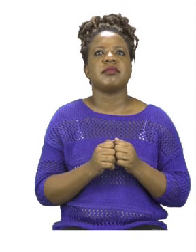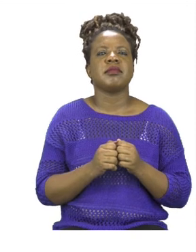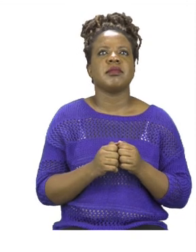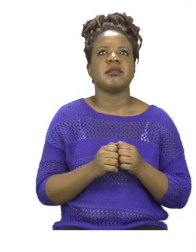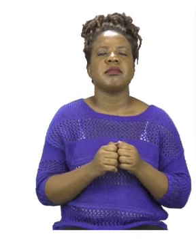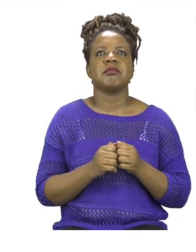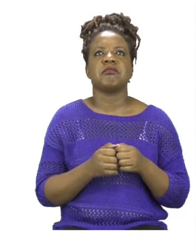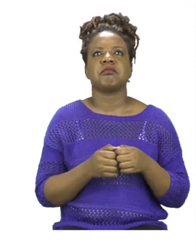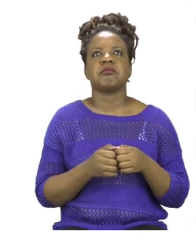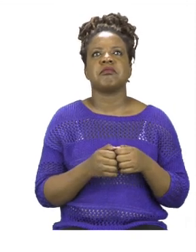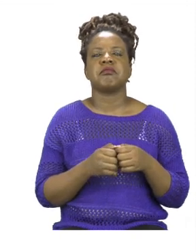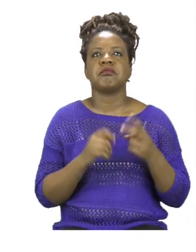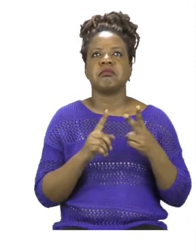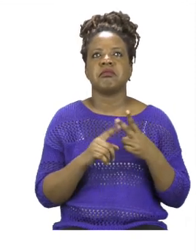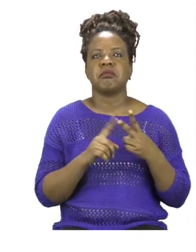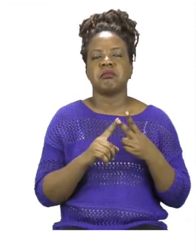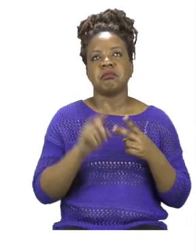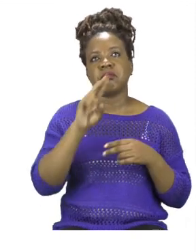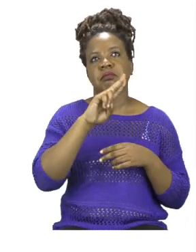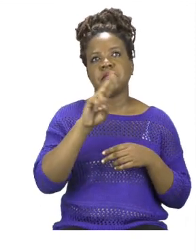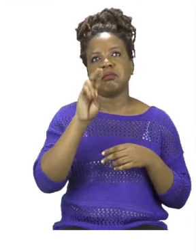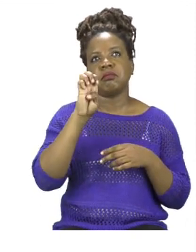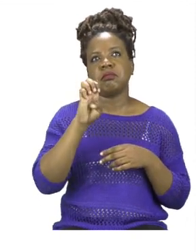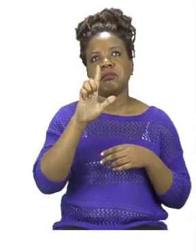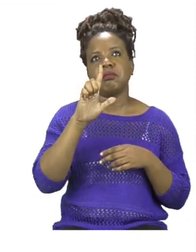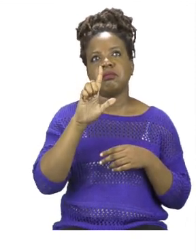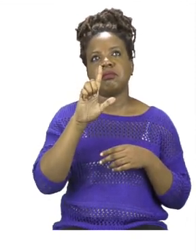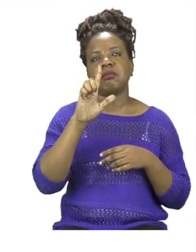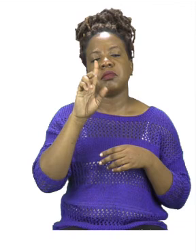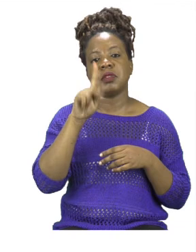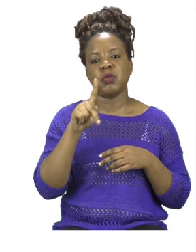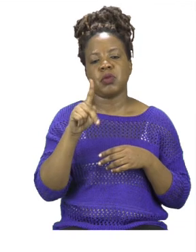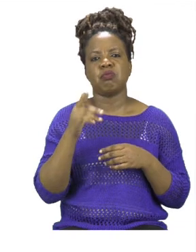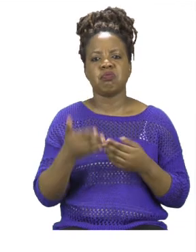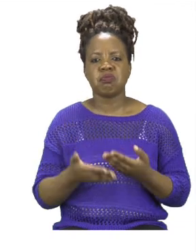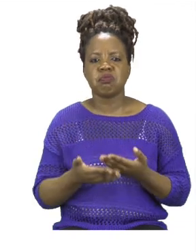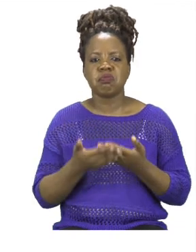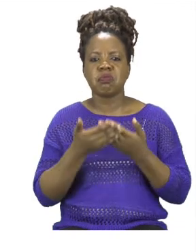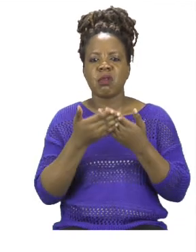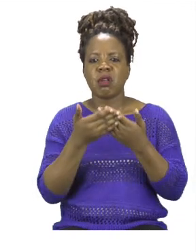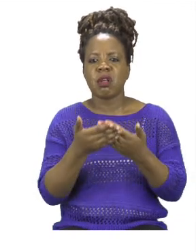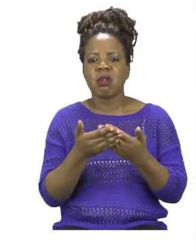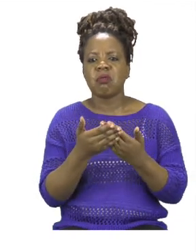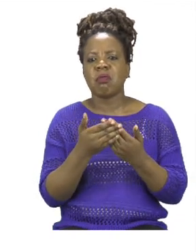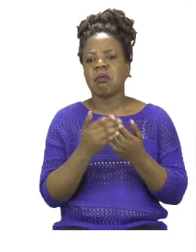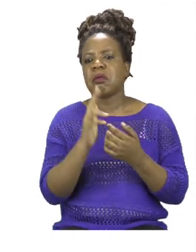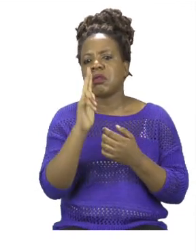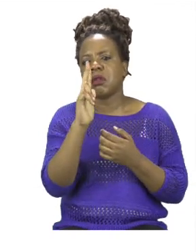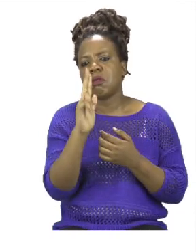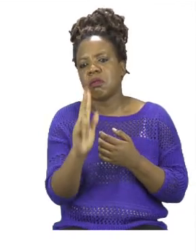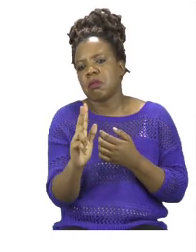Then we have the word help. Now to help is to assist, to let someone do something for